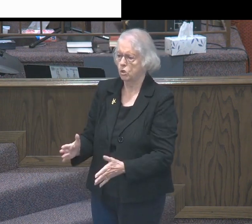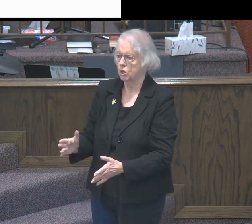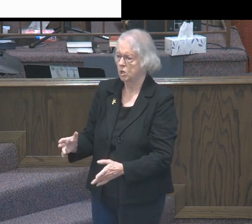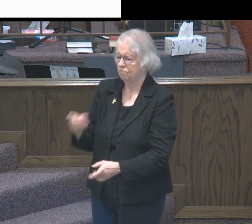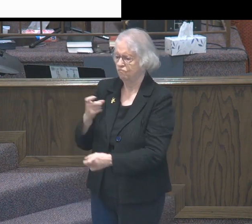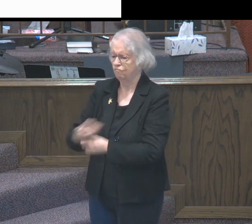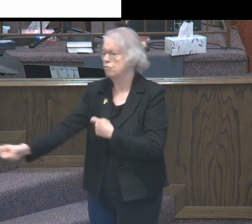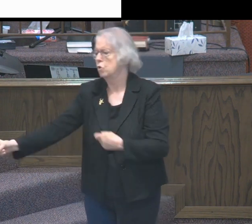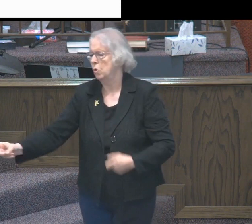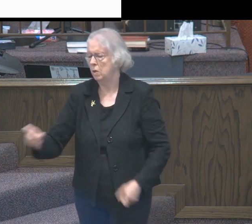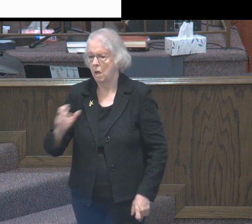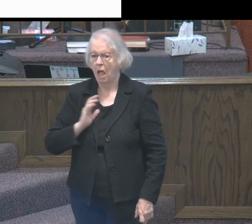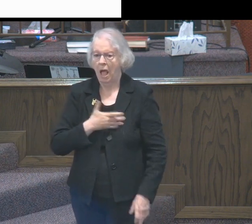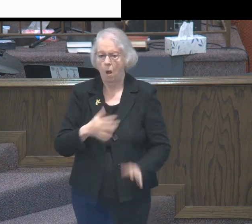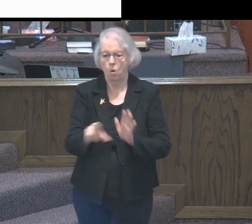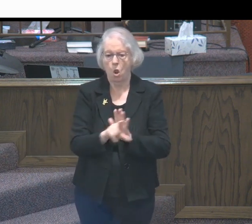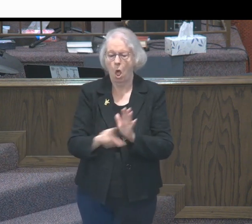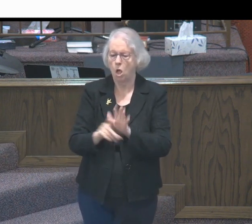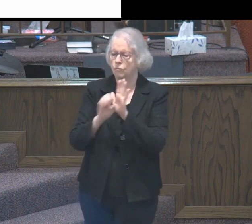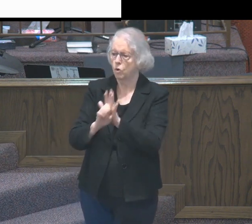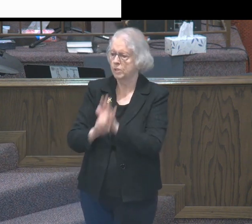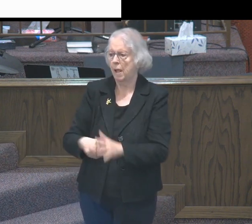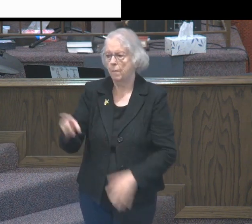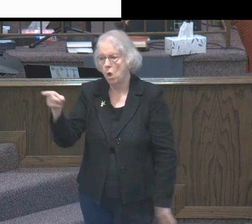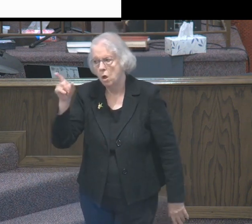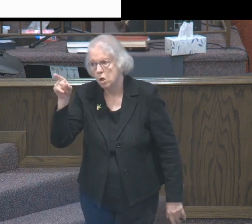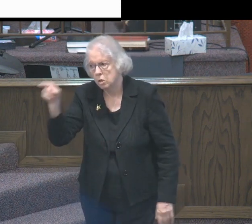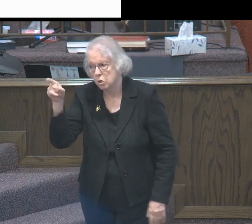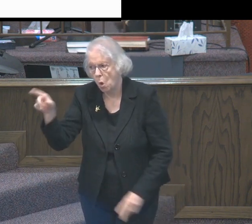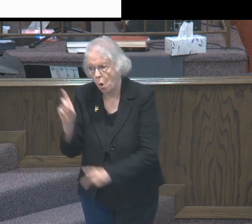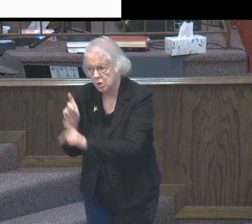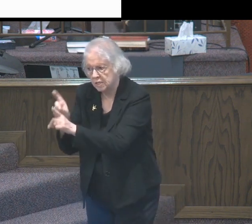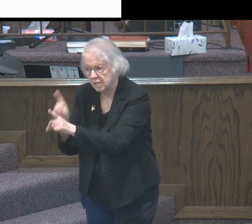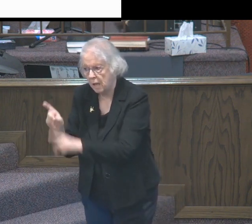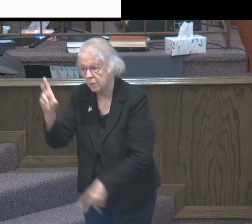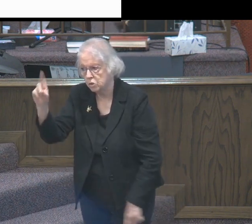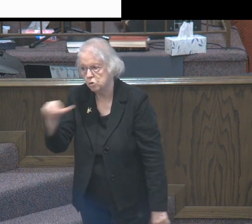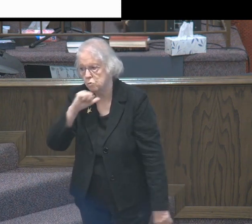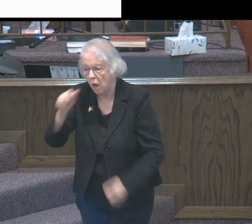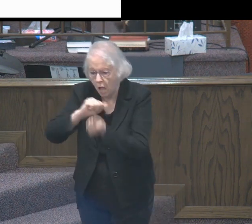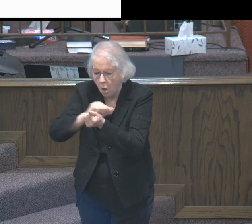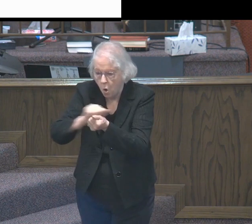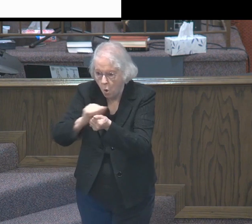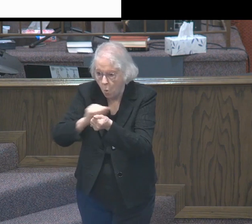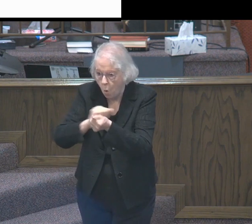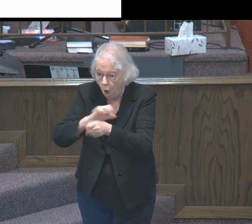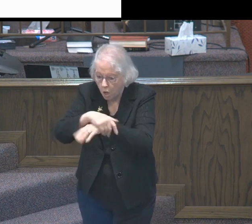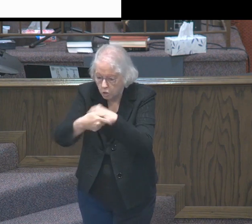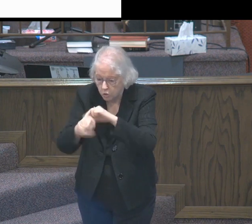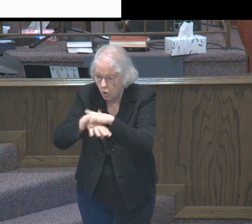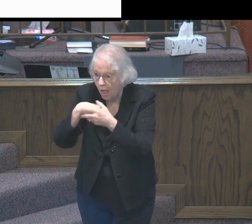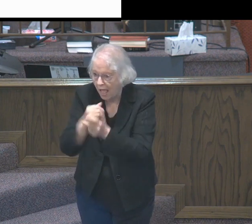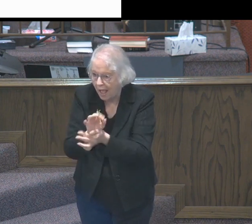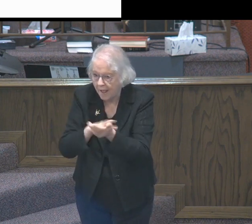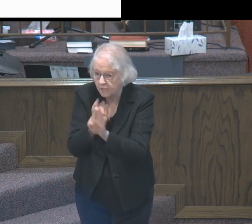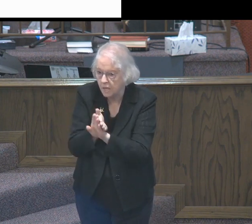For they do not wash their hands when they eat bread." Now, I would ask you very simply, if it was me, if you were asking me that, I would just